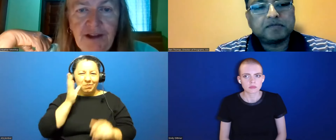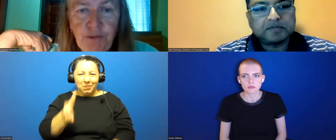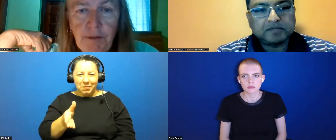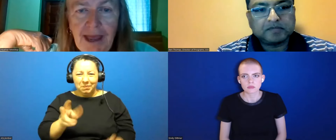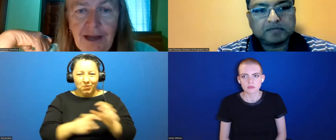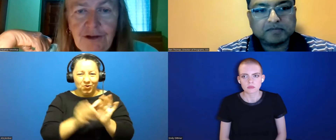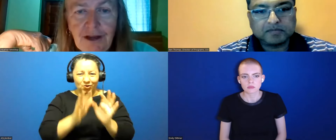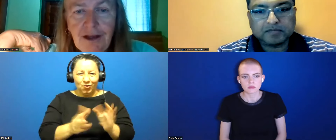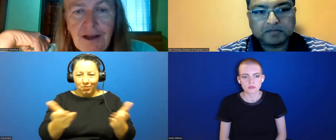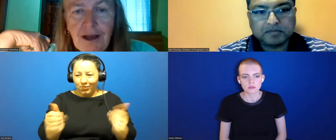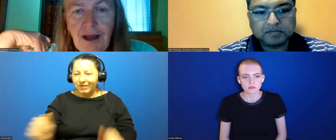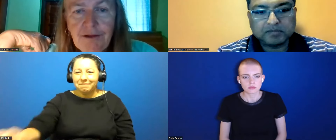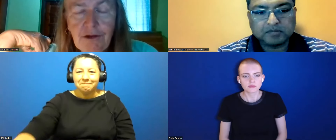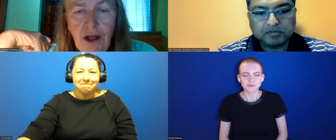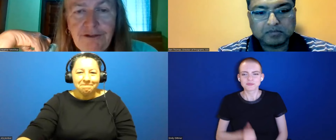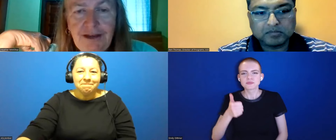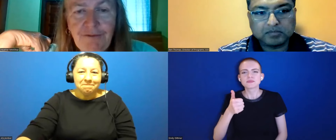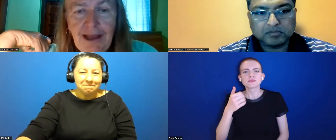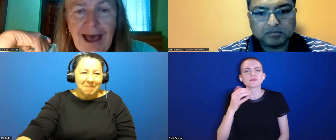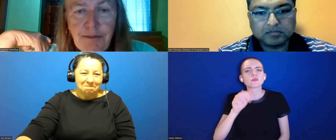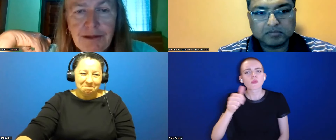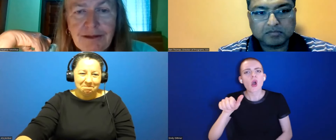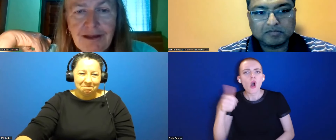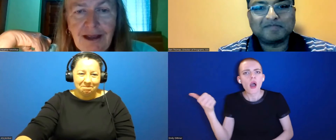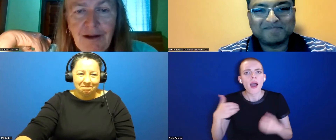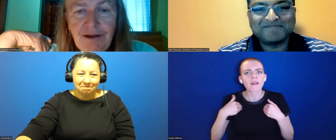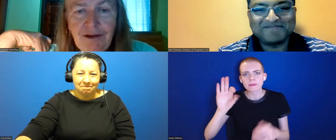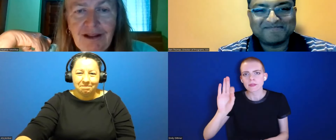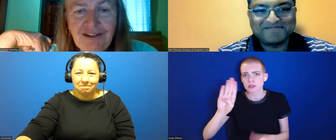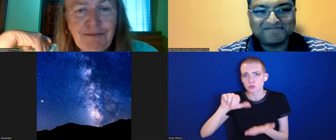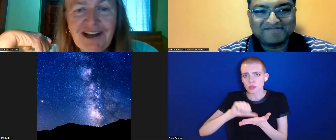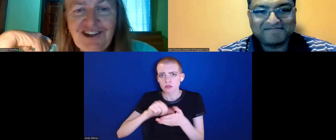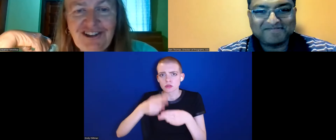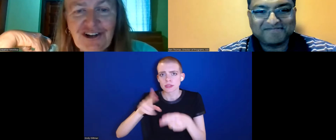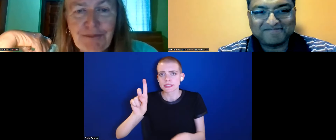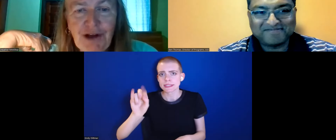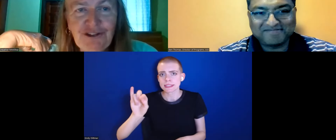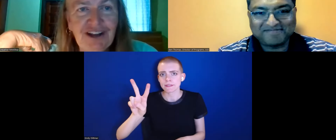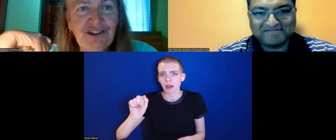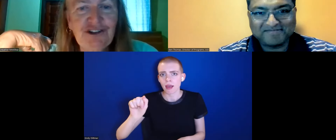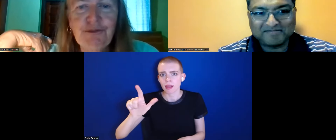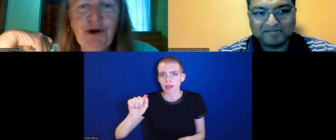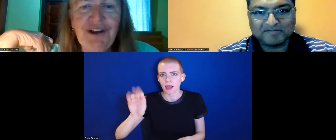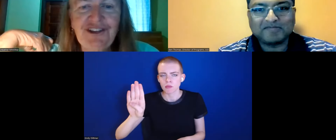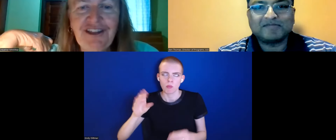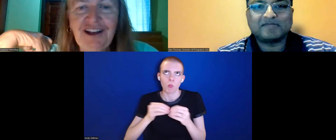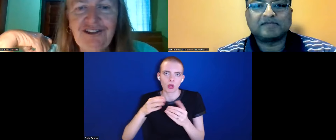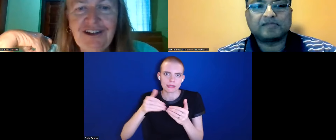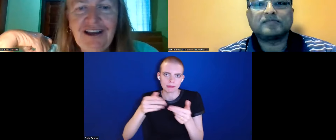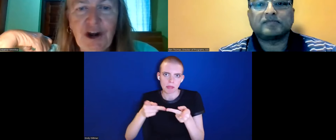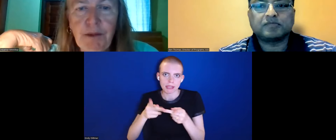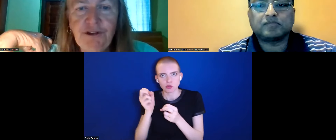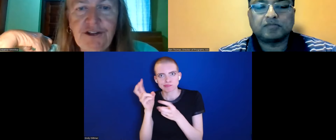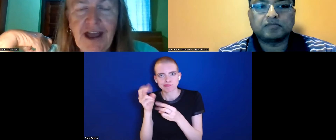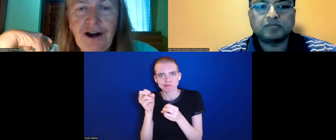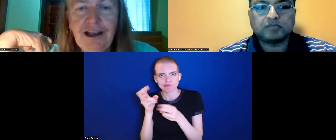also have a Facebook page called DIVA Lab, and it's much easier to post things. So there's more recent things